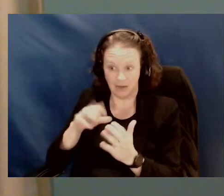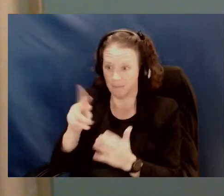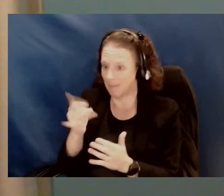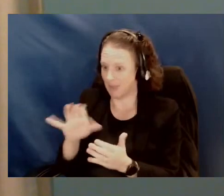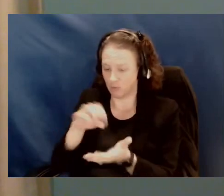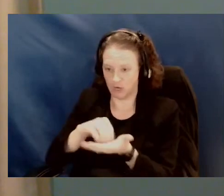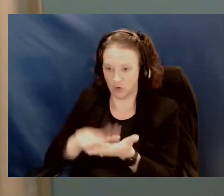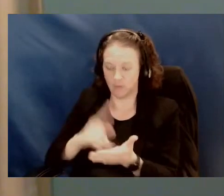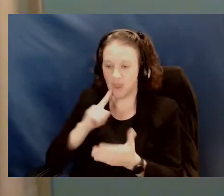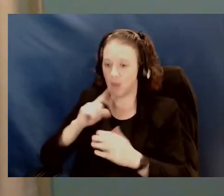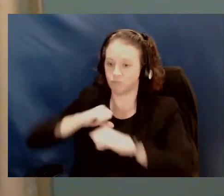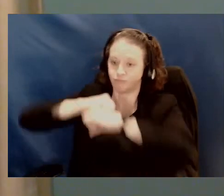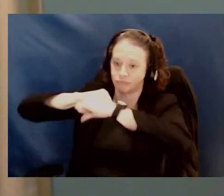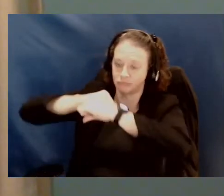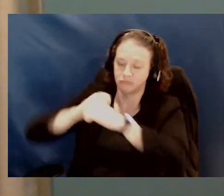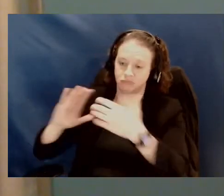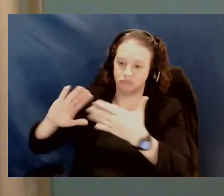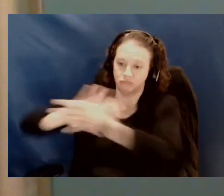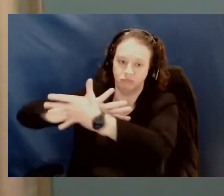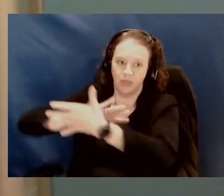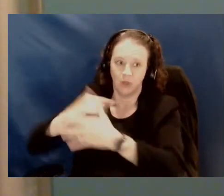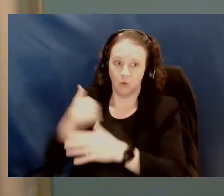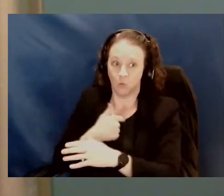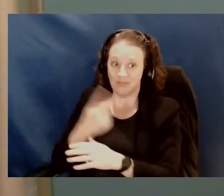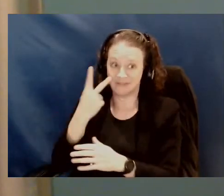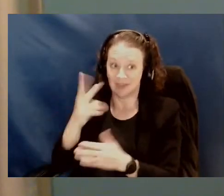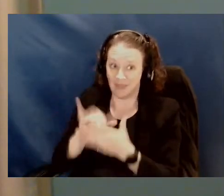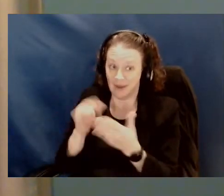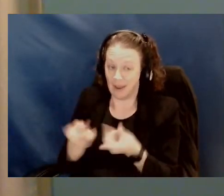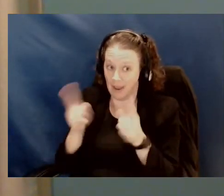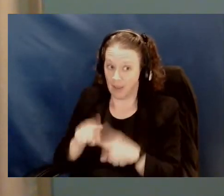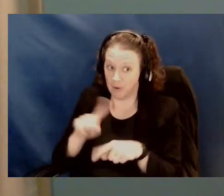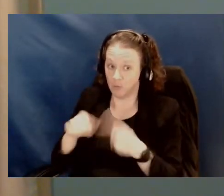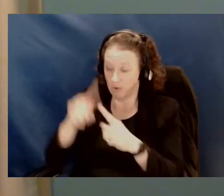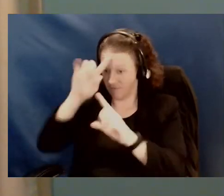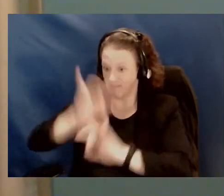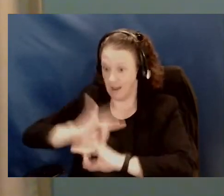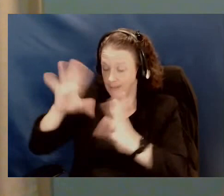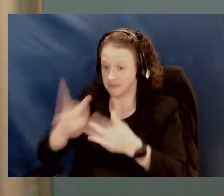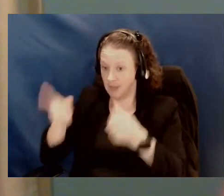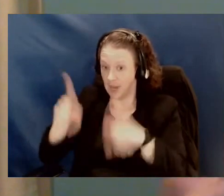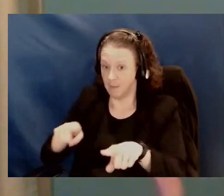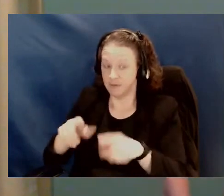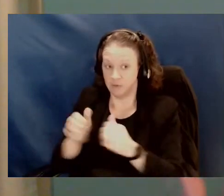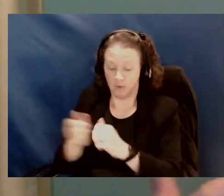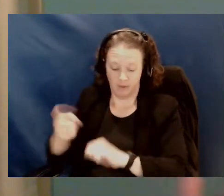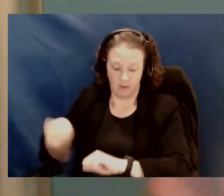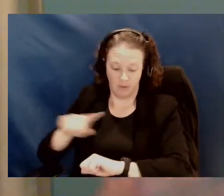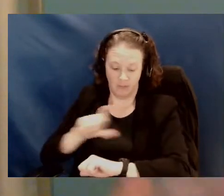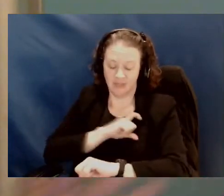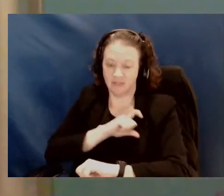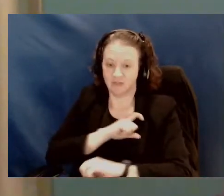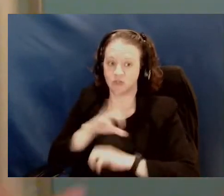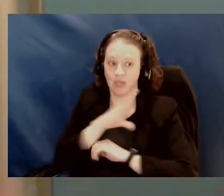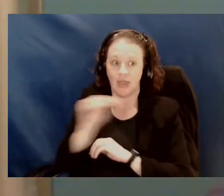that at times when there is violence by police officers, that folks don't realize that they were somebody that already